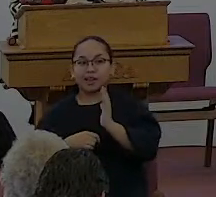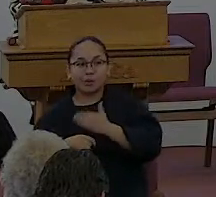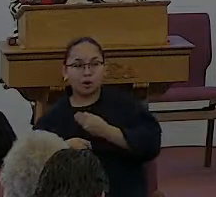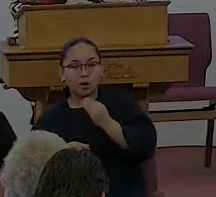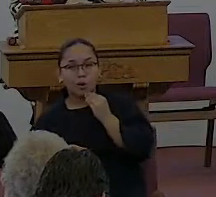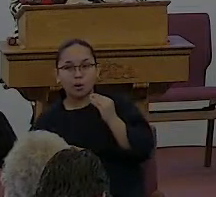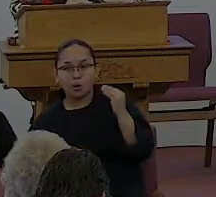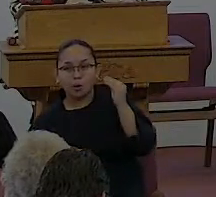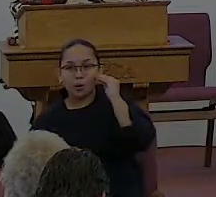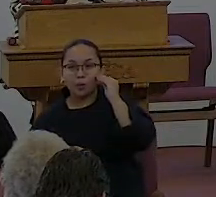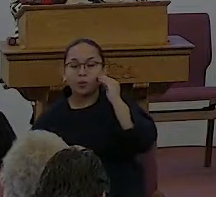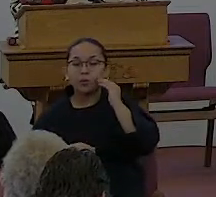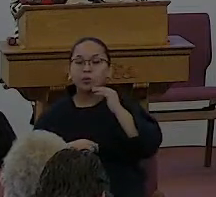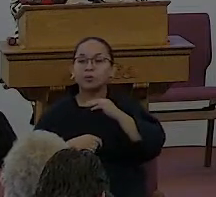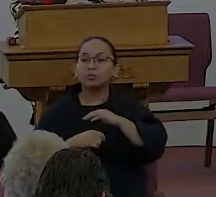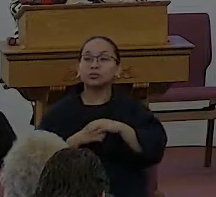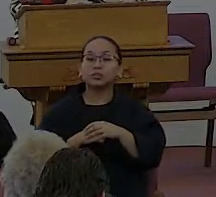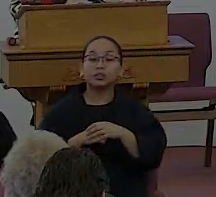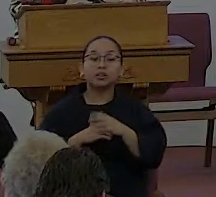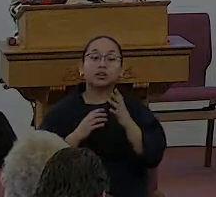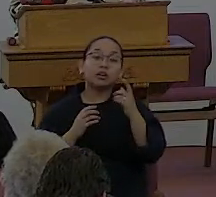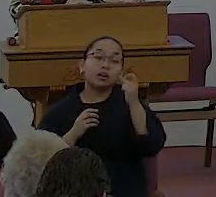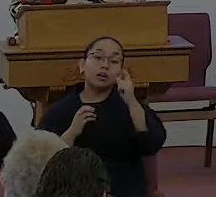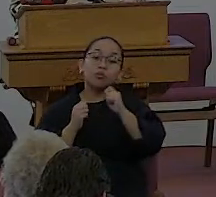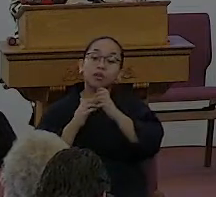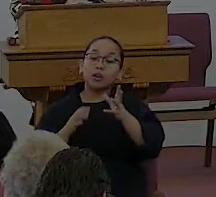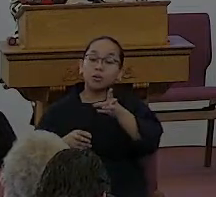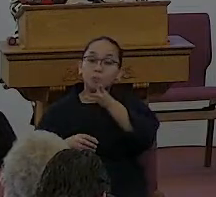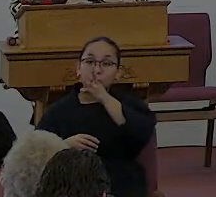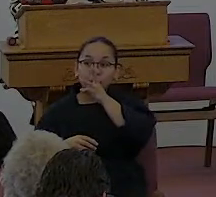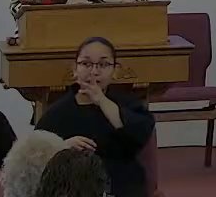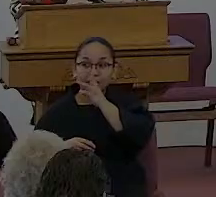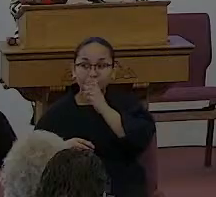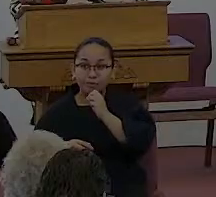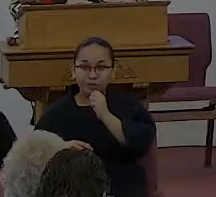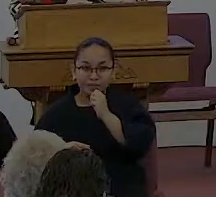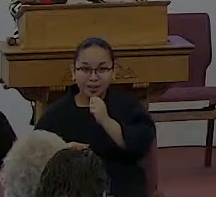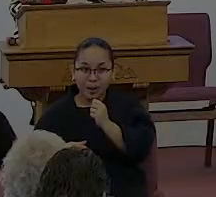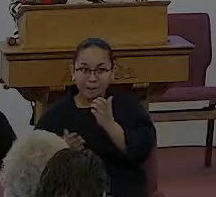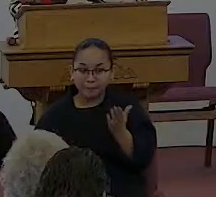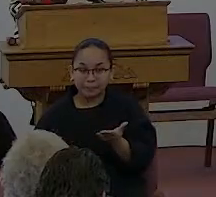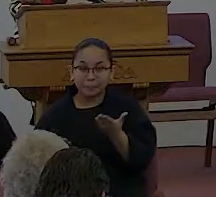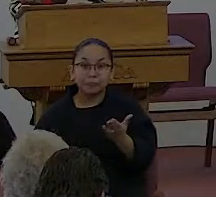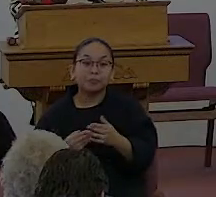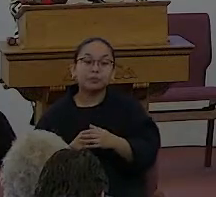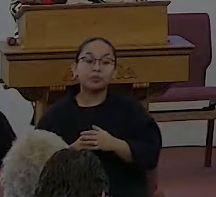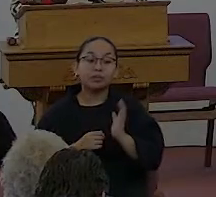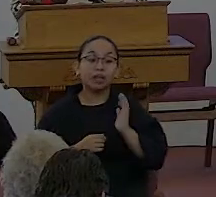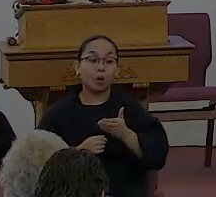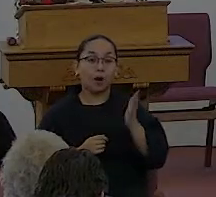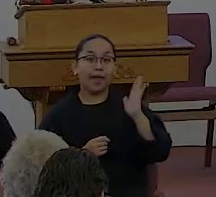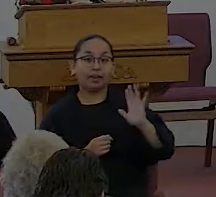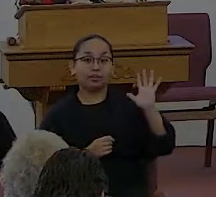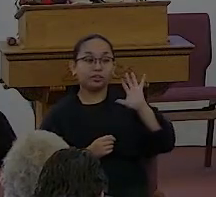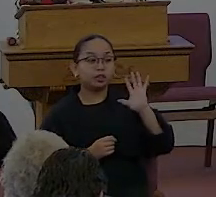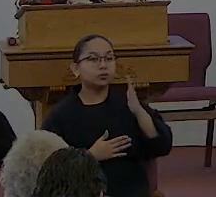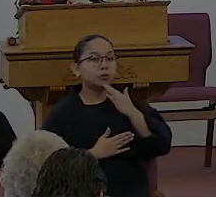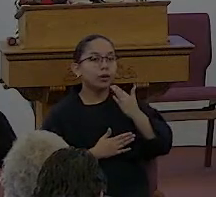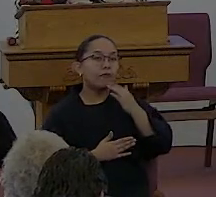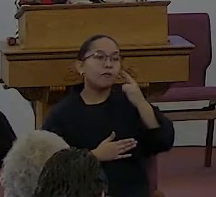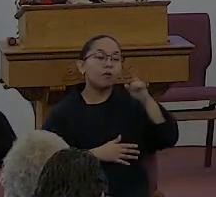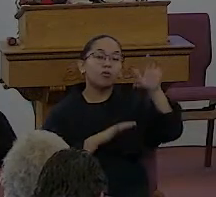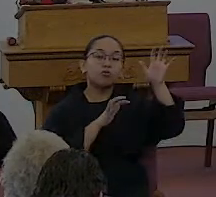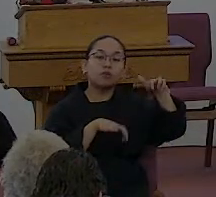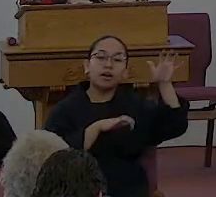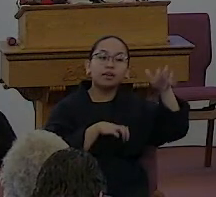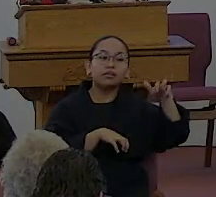essential for life. Without water, we would not be. Our ancestors were grateful for the rains and the snows,